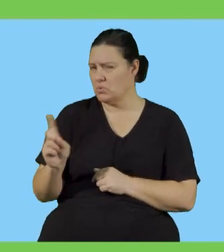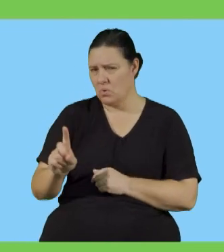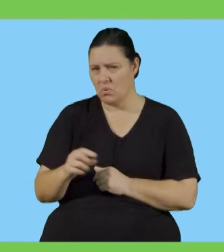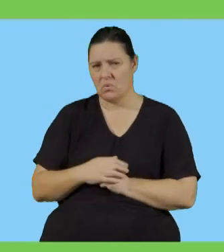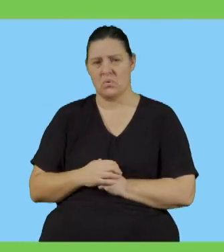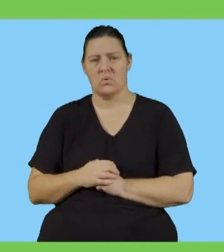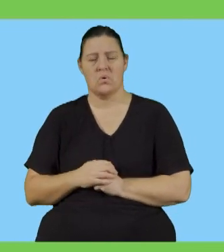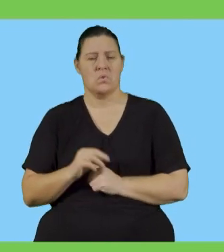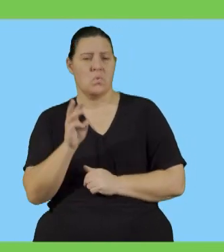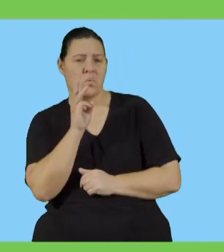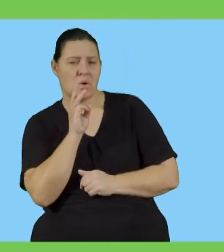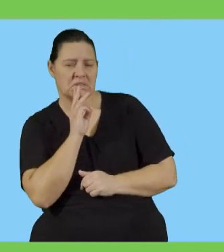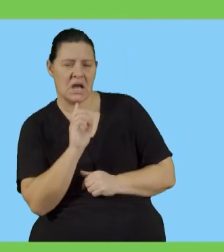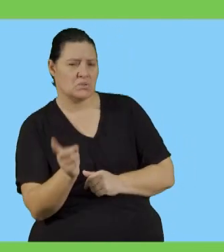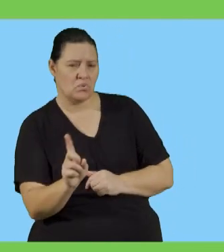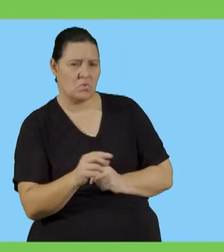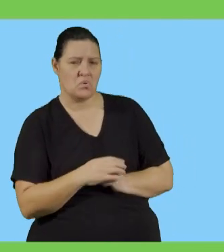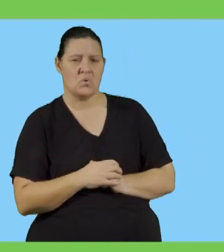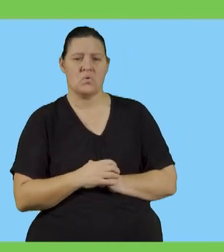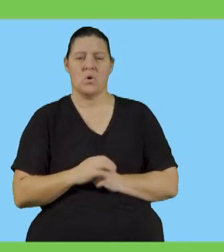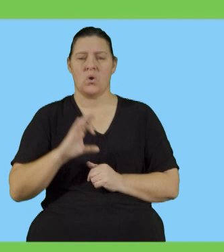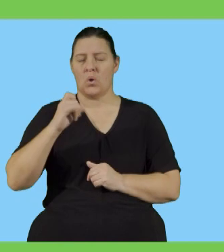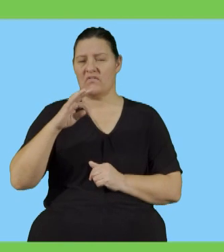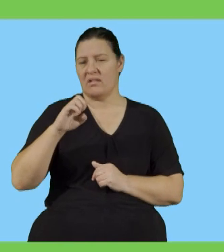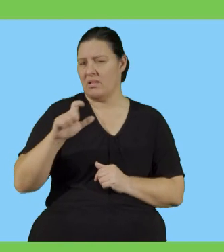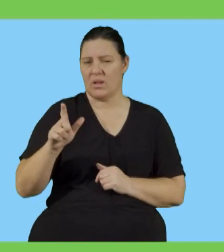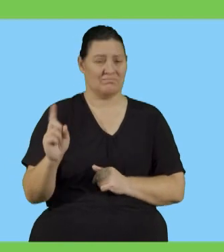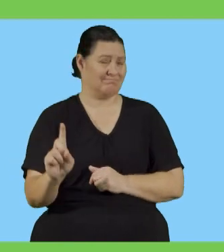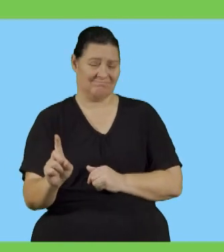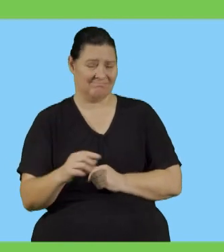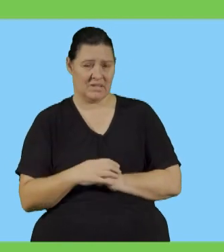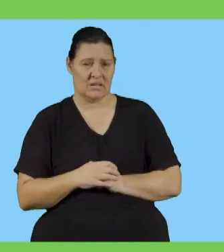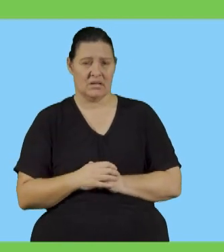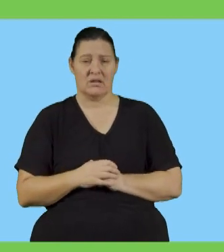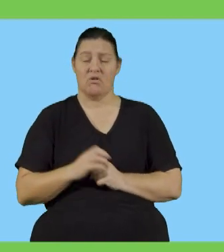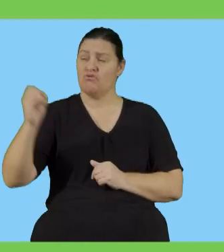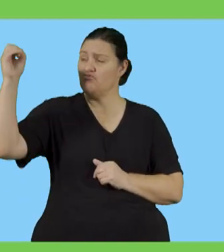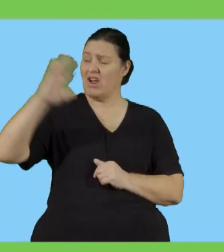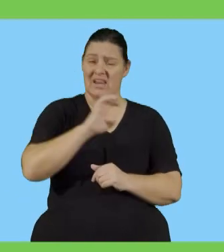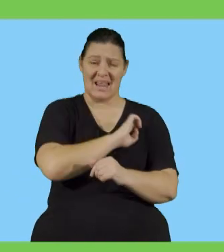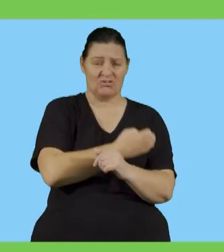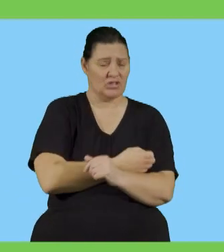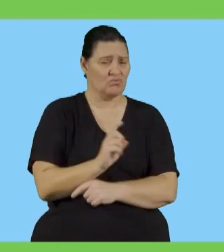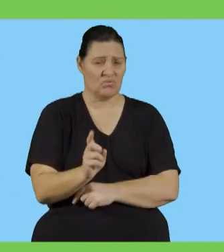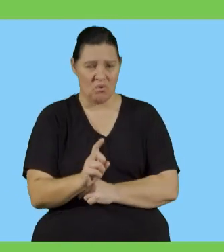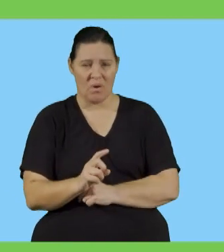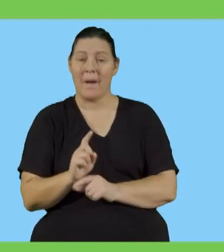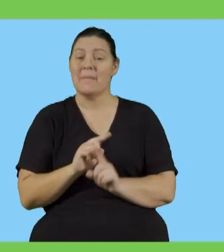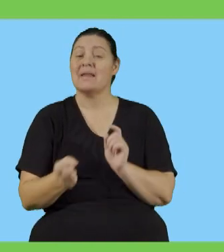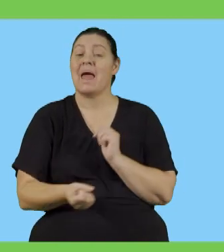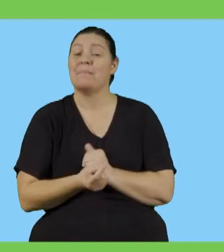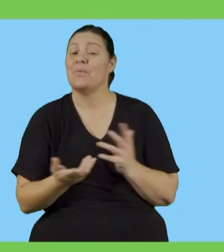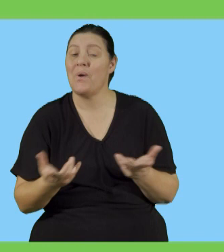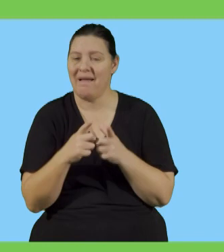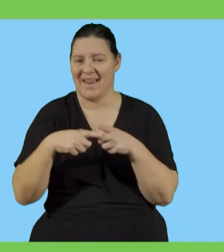in carbon dioxide? No. Water? No. Chlorophyll? No. Radiant energy? No. but